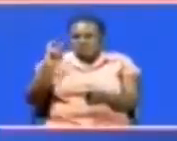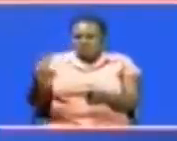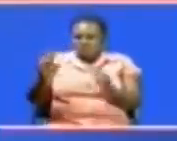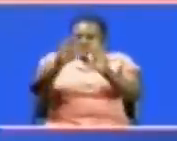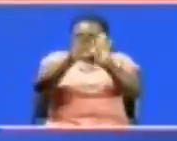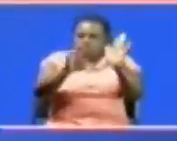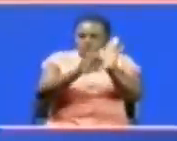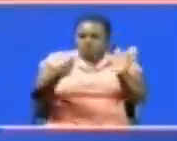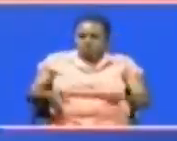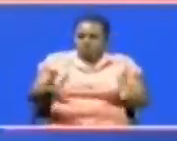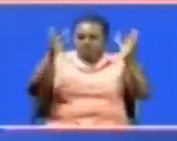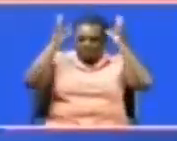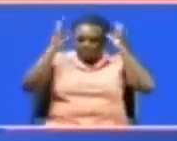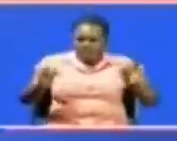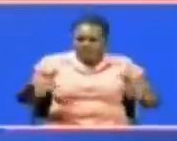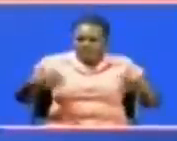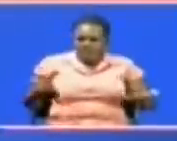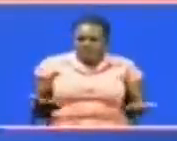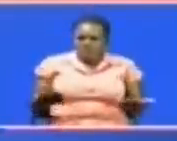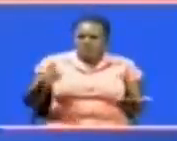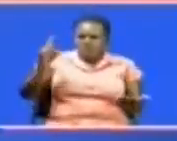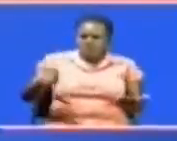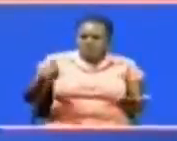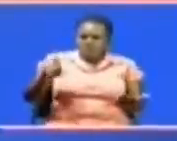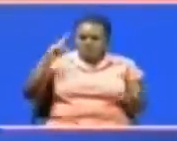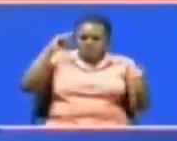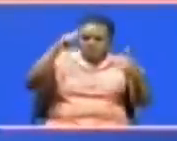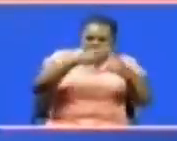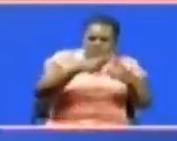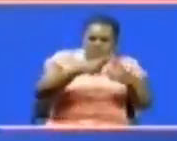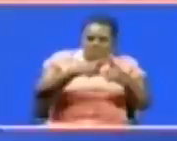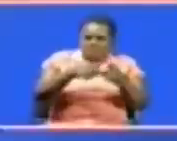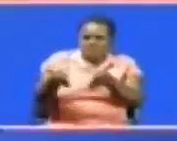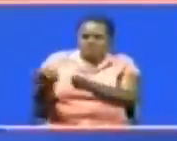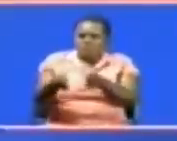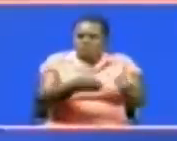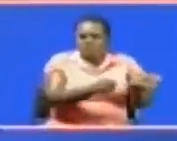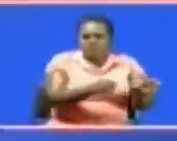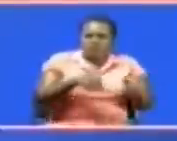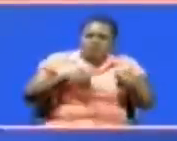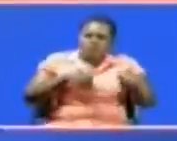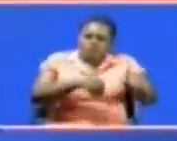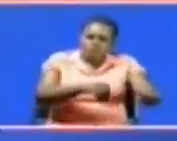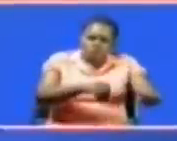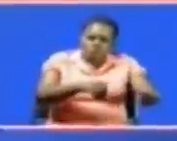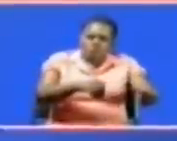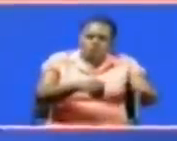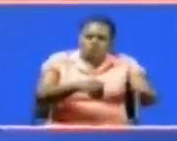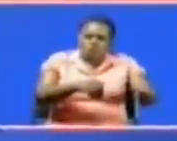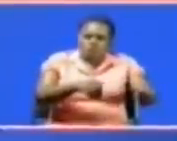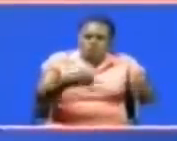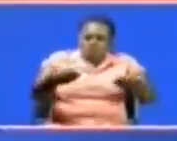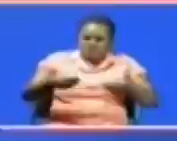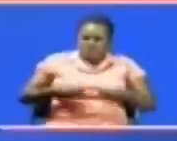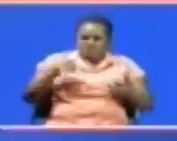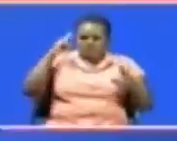constitution and decided that we need now to craft some objectives for this formula and follow them through with a framework that can give us